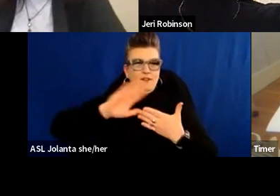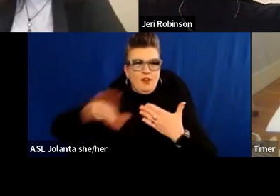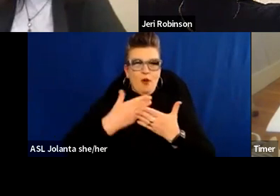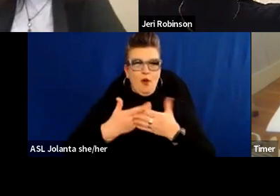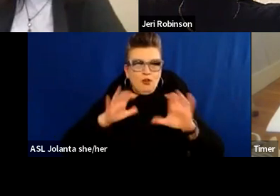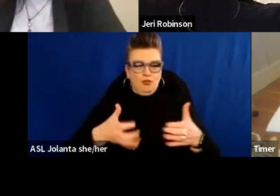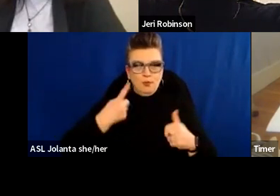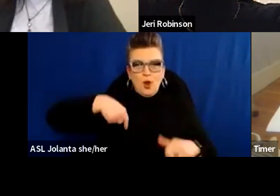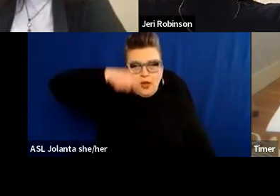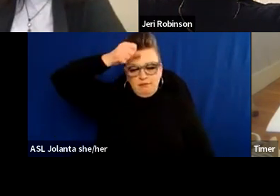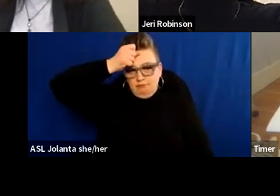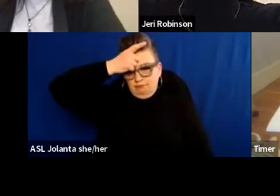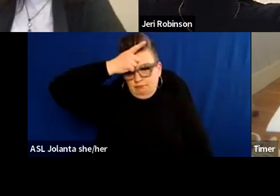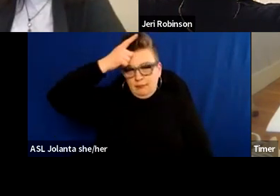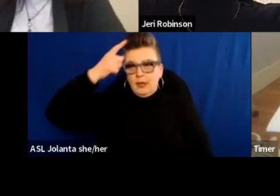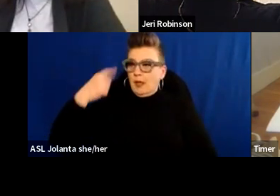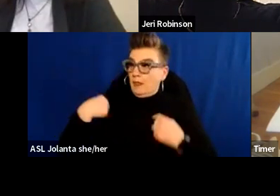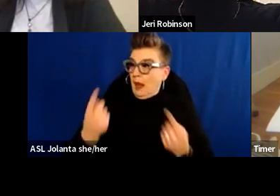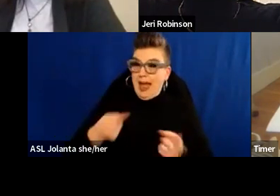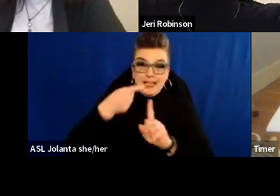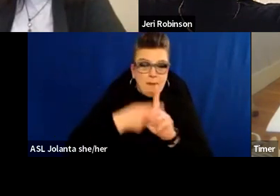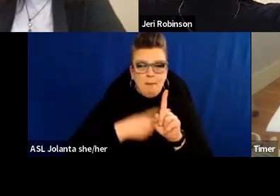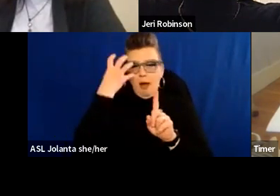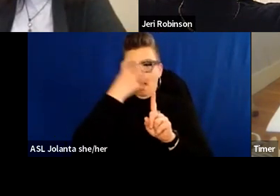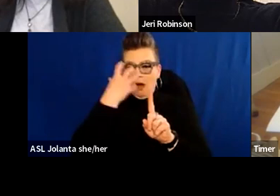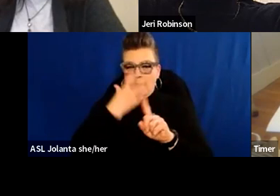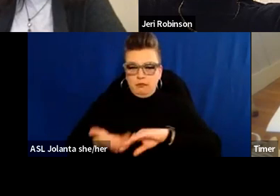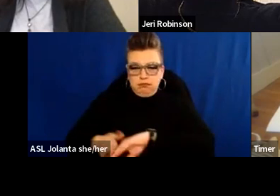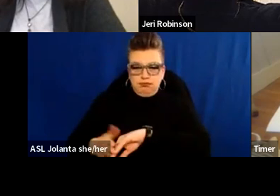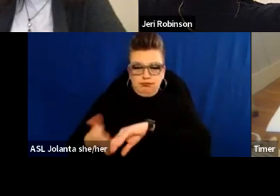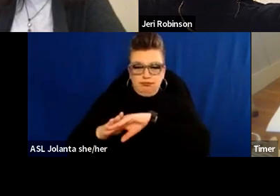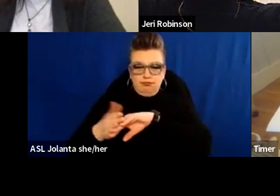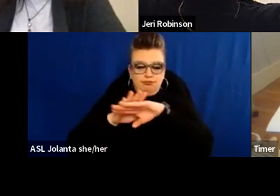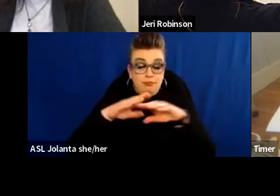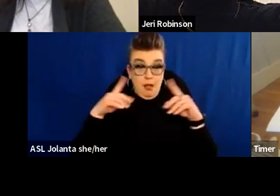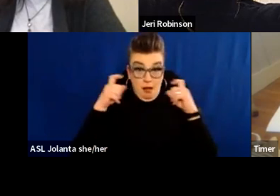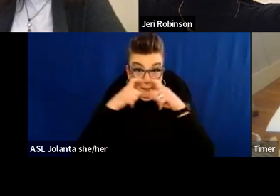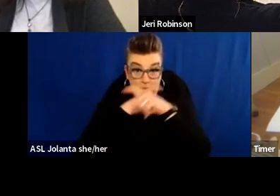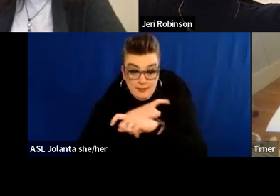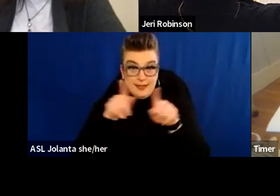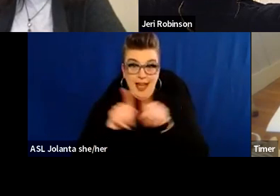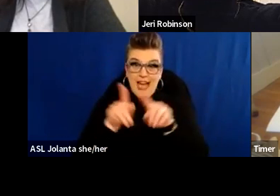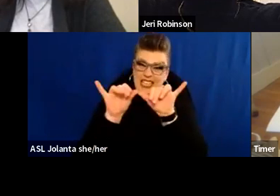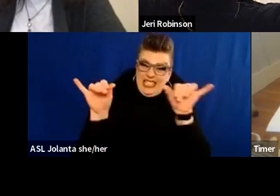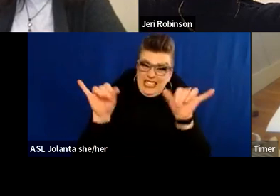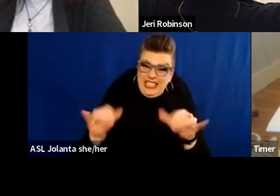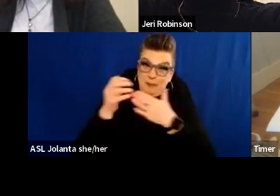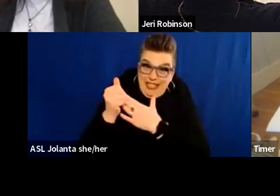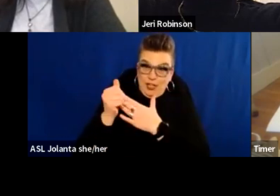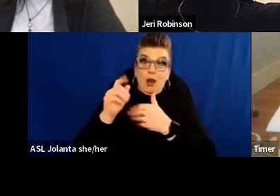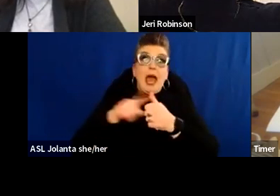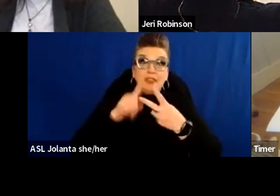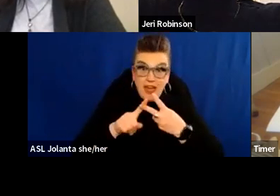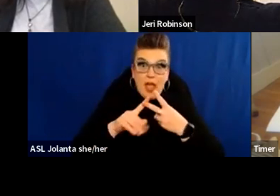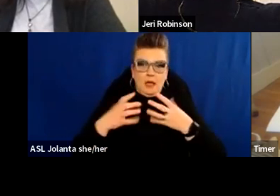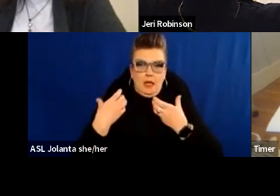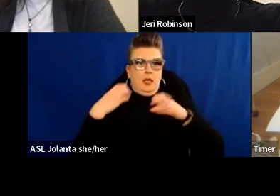understand how complex the last month has been for you as a system leader and then on the most local level for every single principle across the